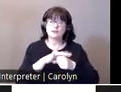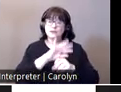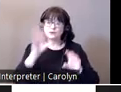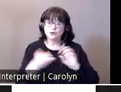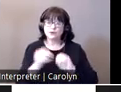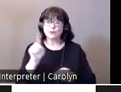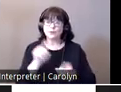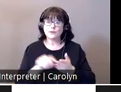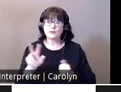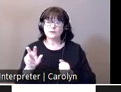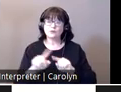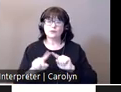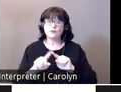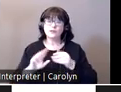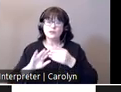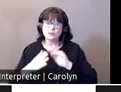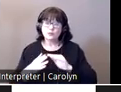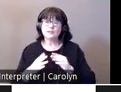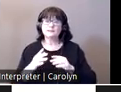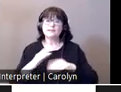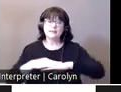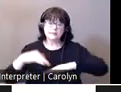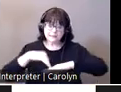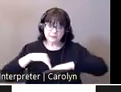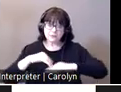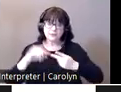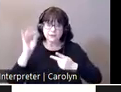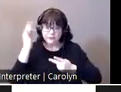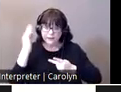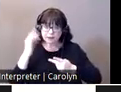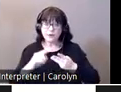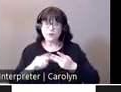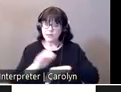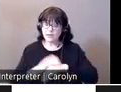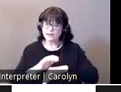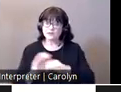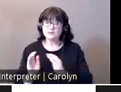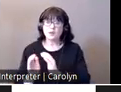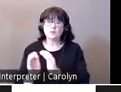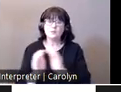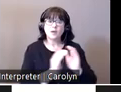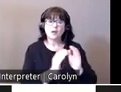and Francophone communities access education and training without leaving their communities.